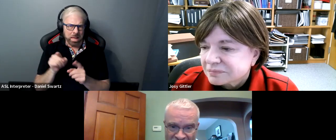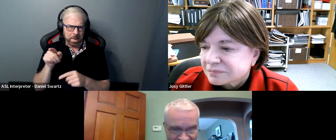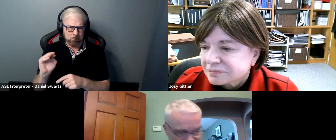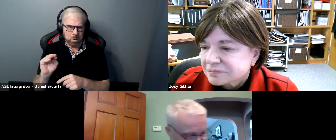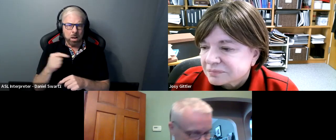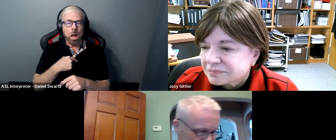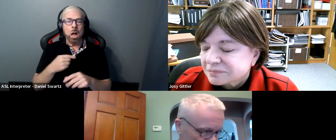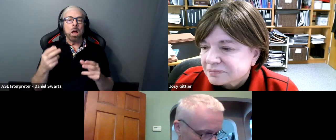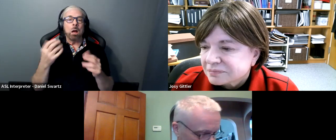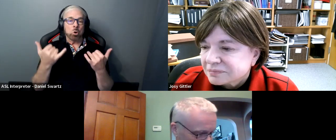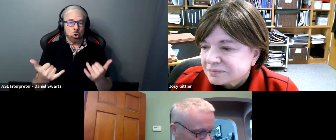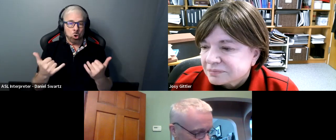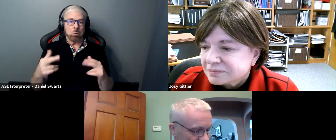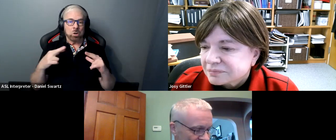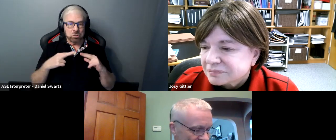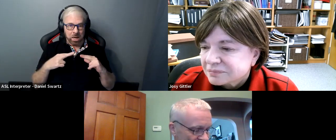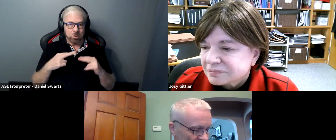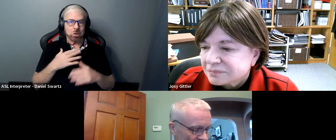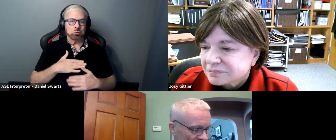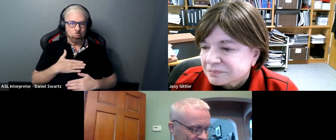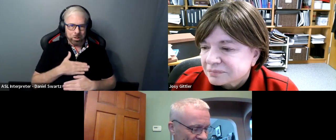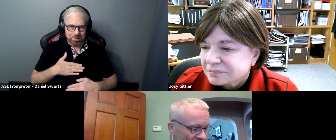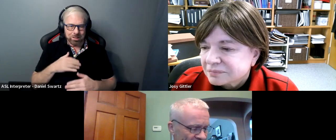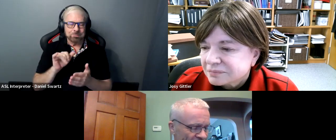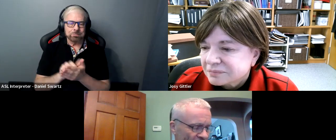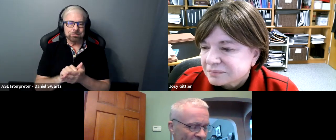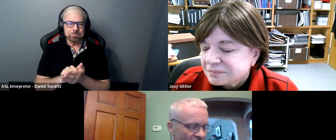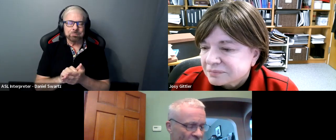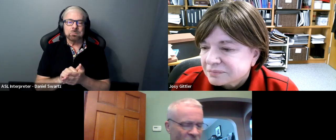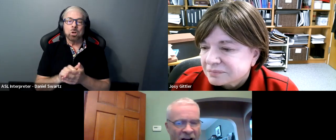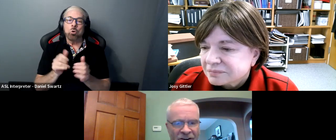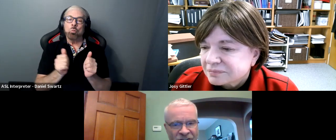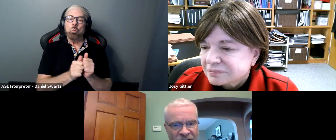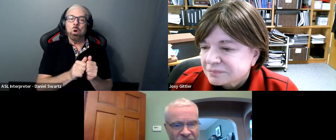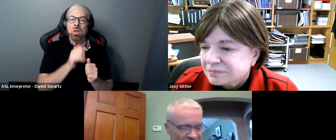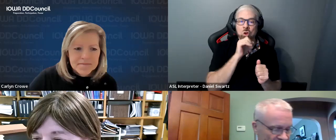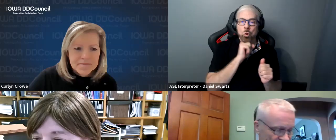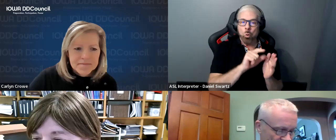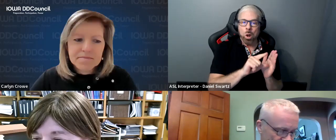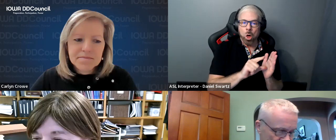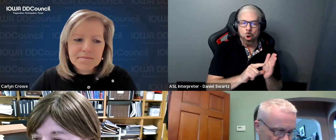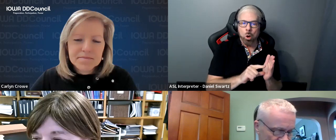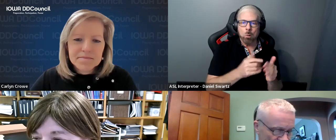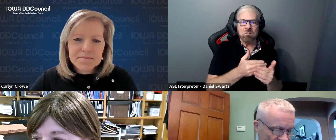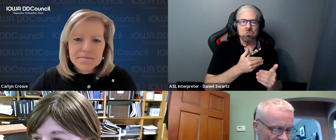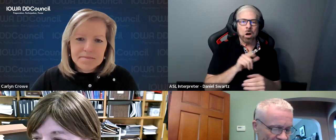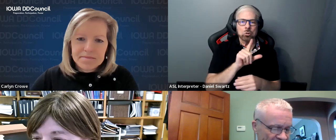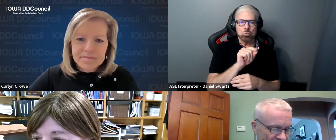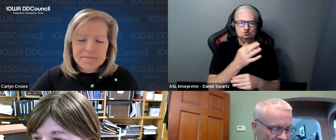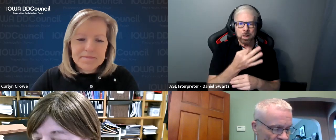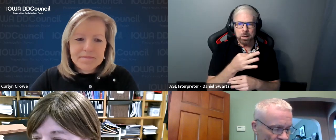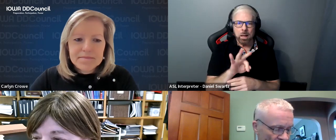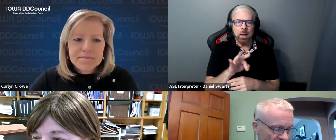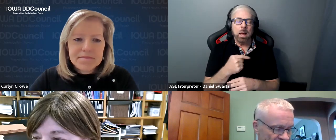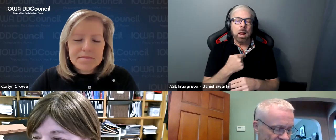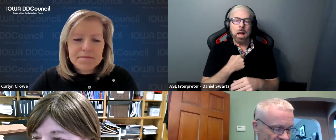currently retired and I'm enjoying it. So under the old law prior to 2019, I just